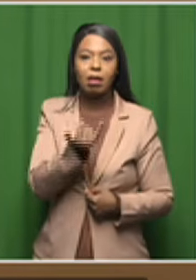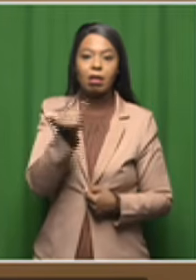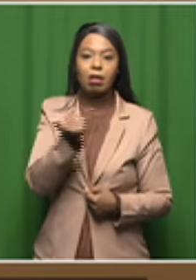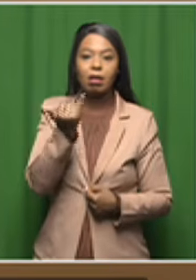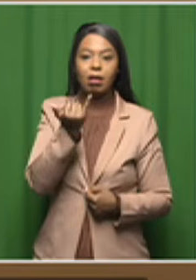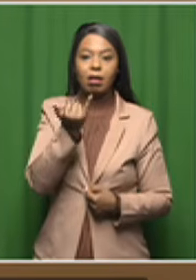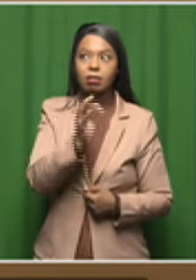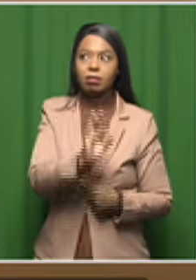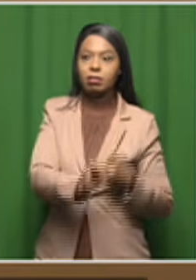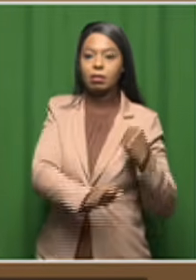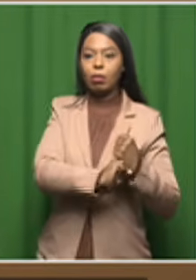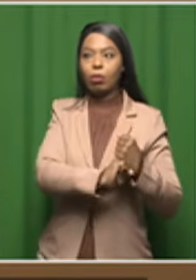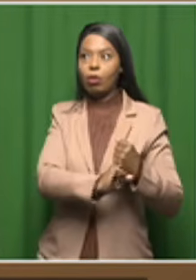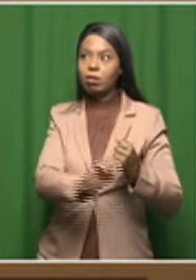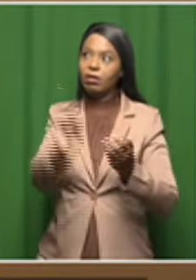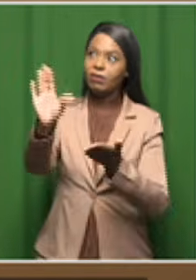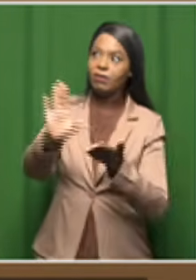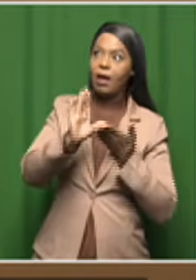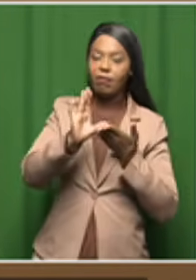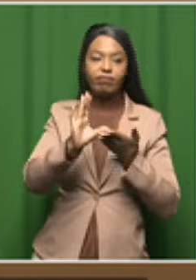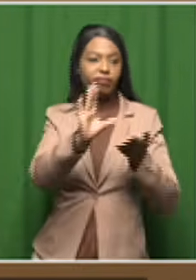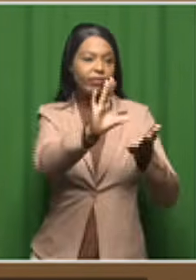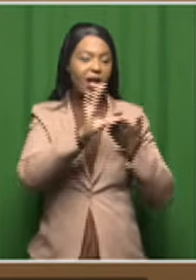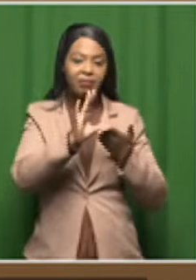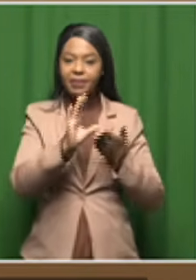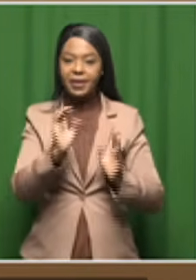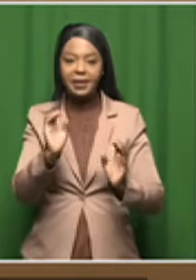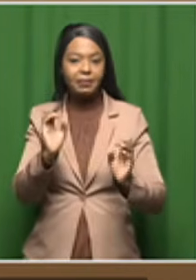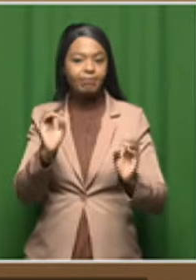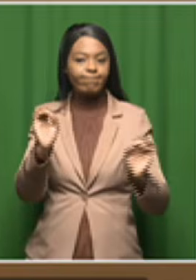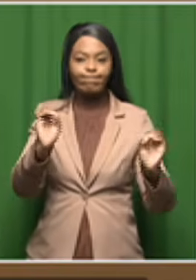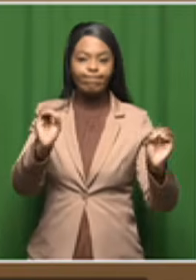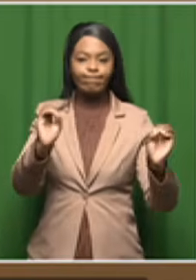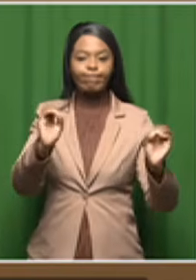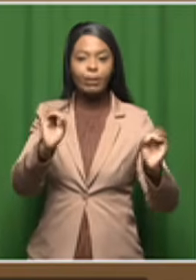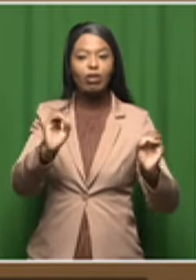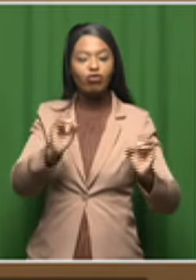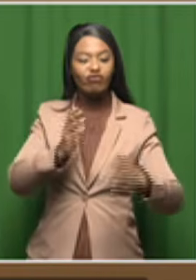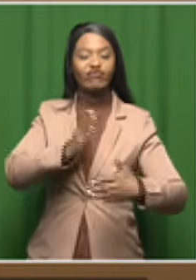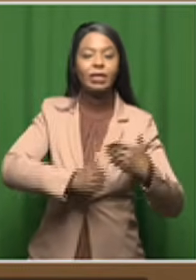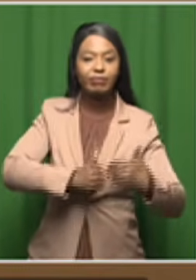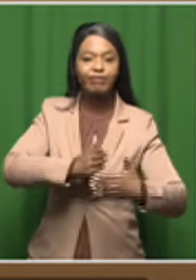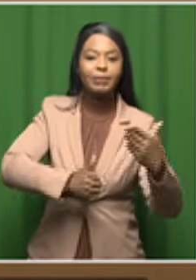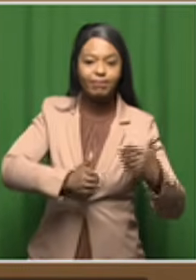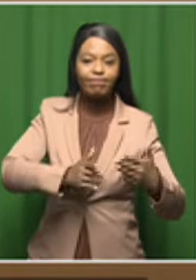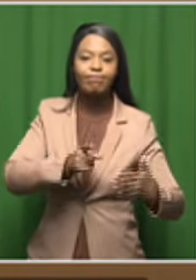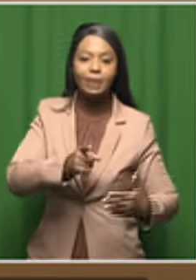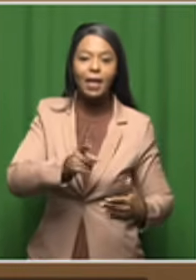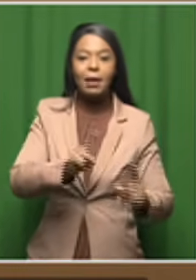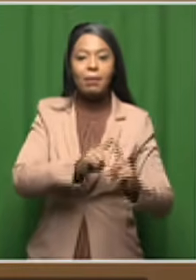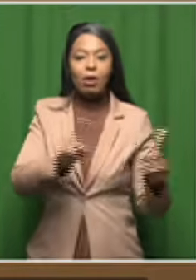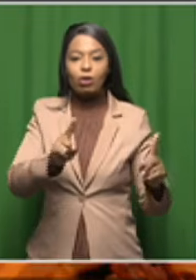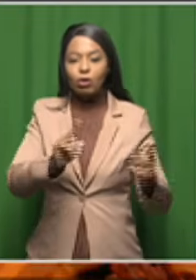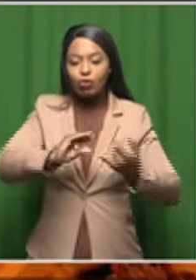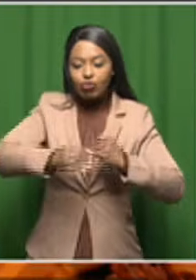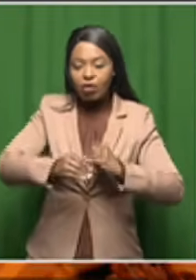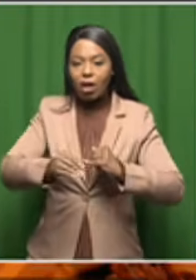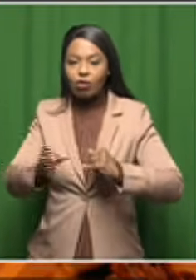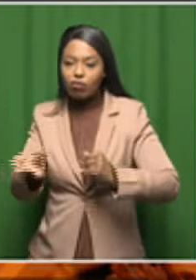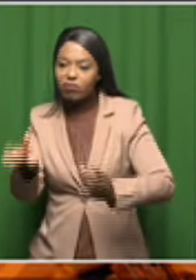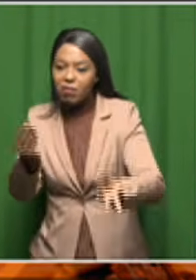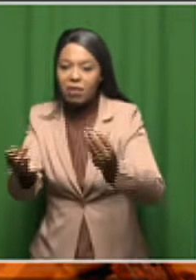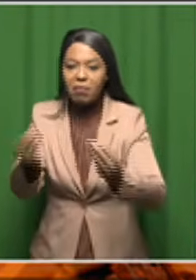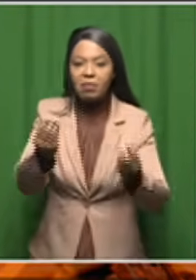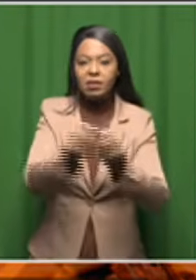respected and funding. It's a matter of, raising the materials that we are